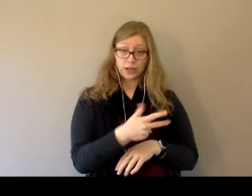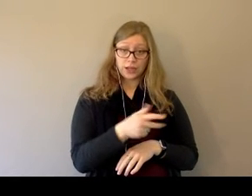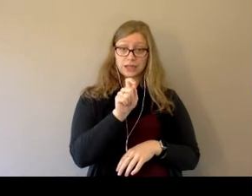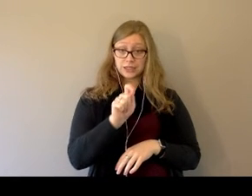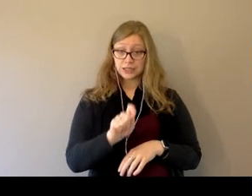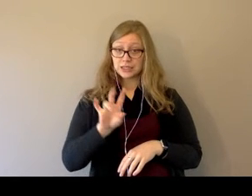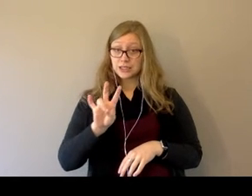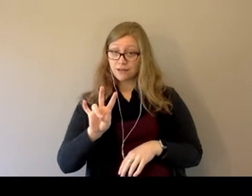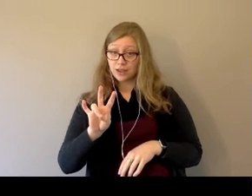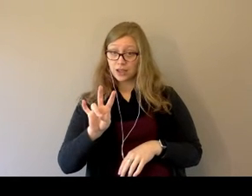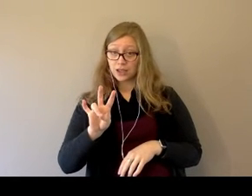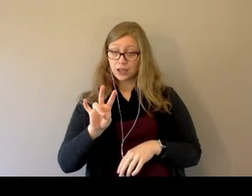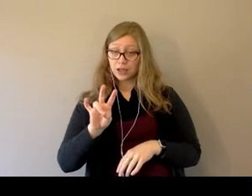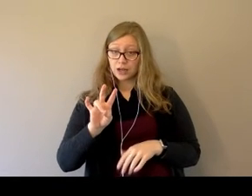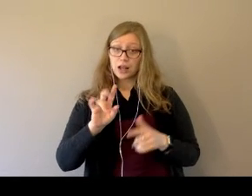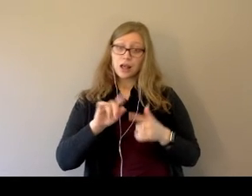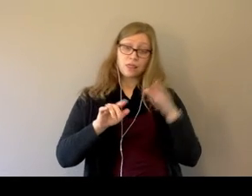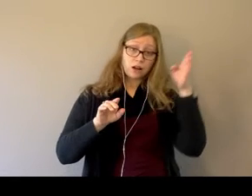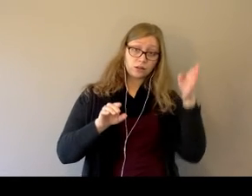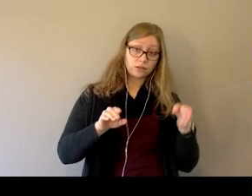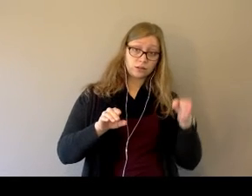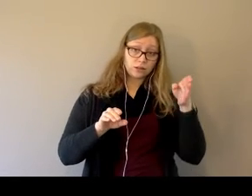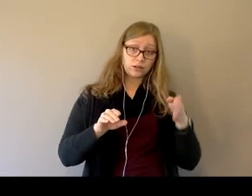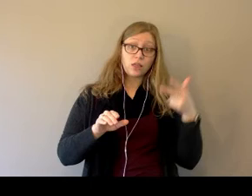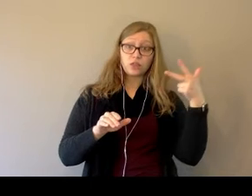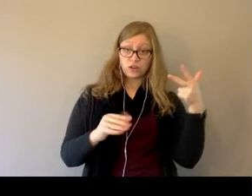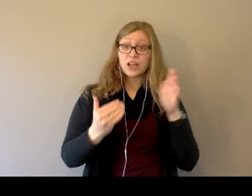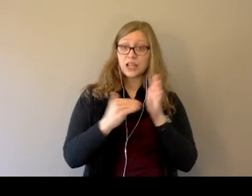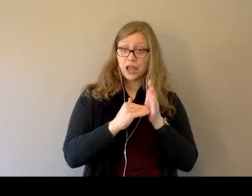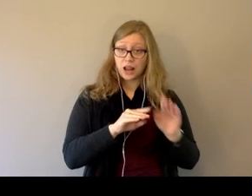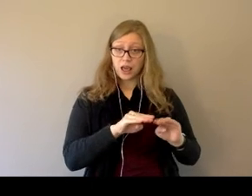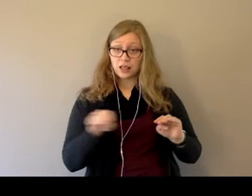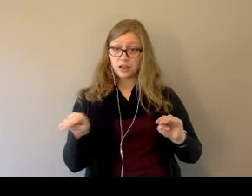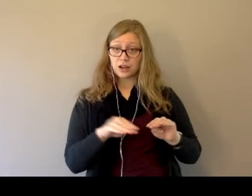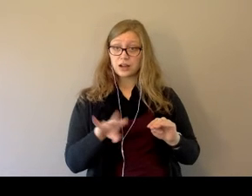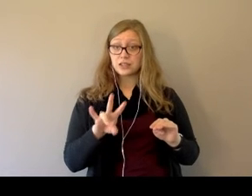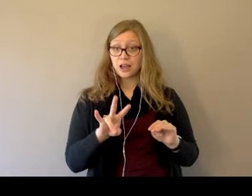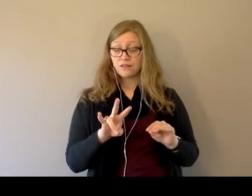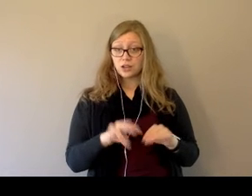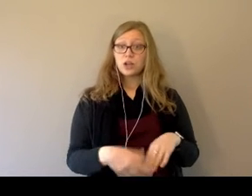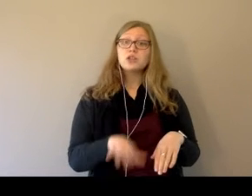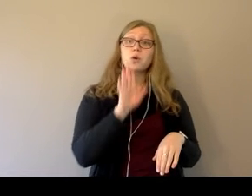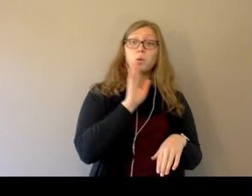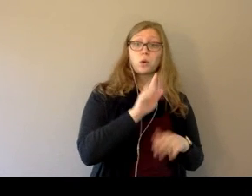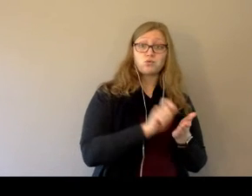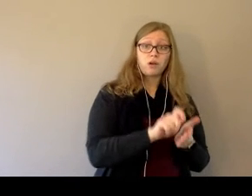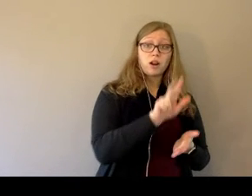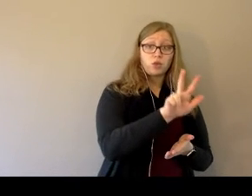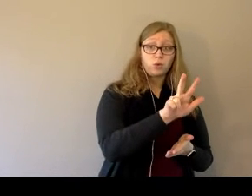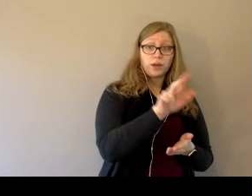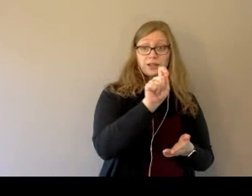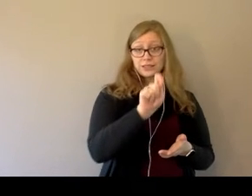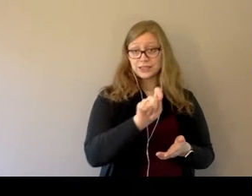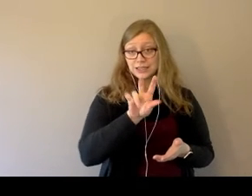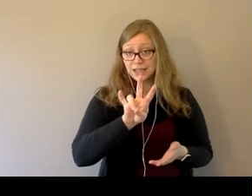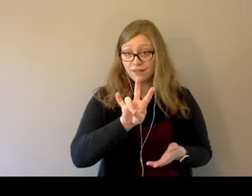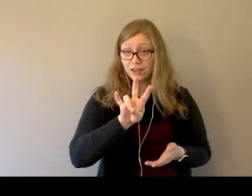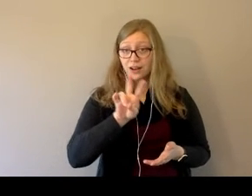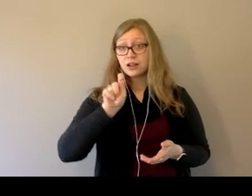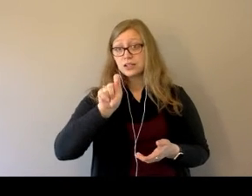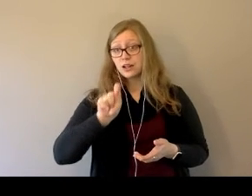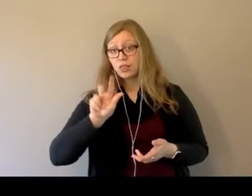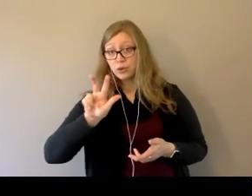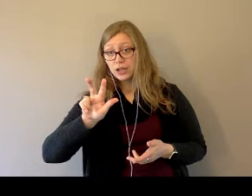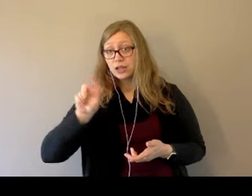the other side of the rectangle, and 7 again. Now that's probably more information than you need on that rectangle because some